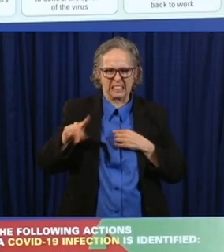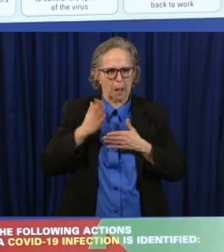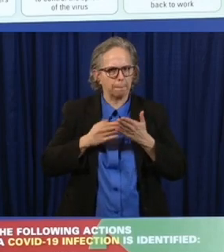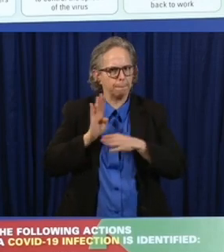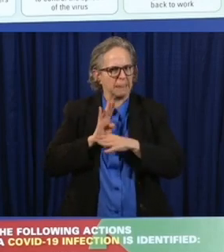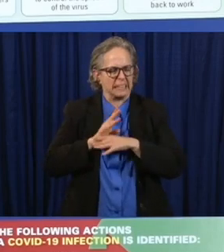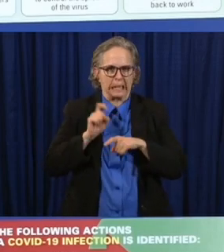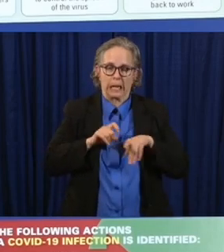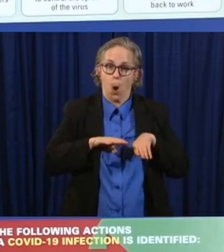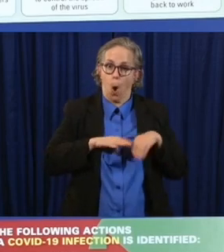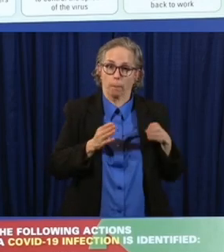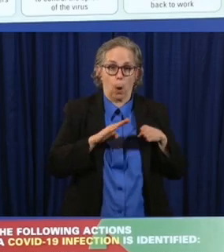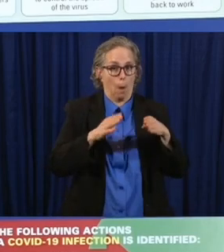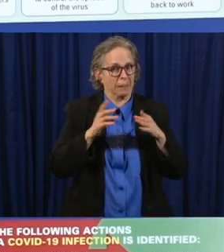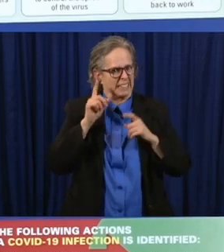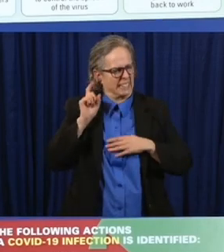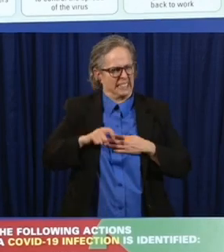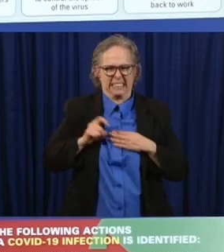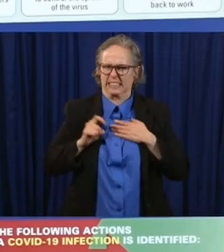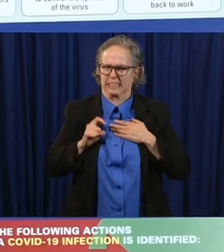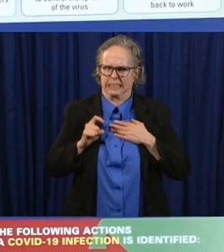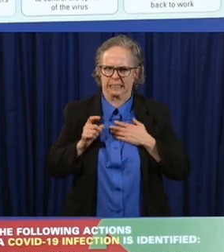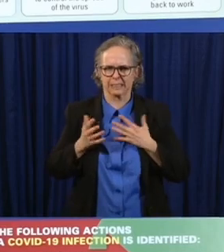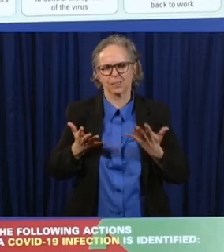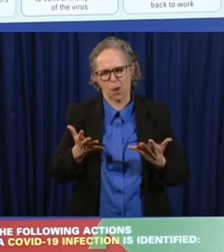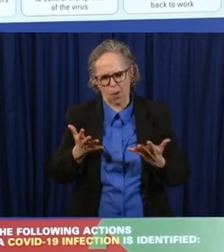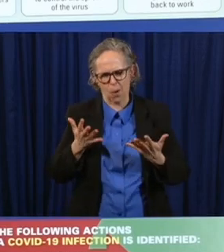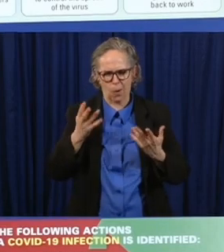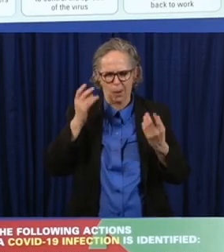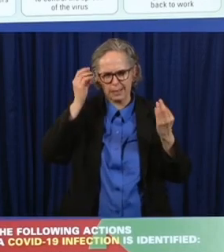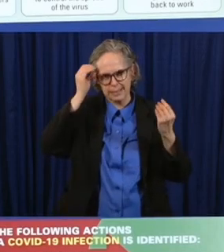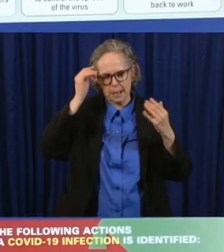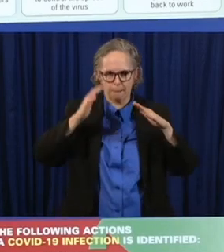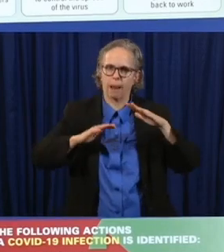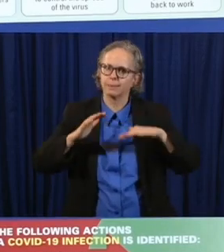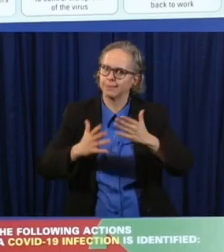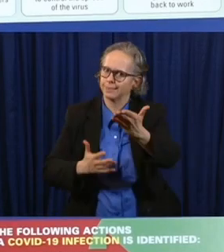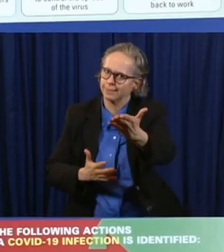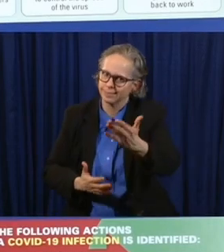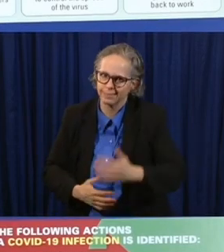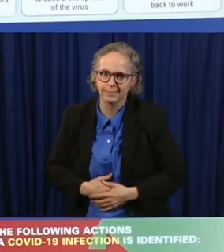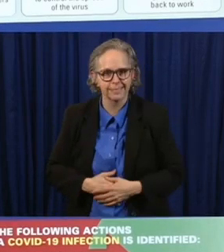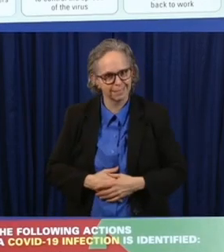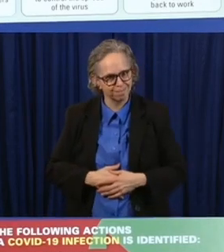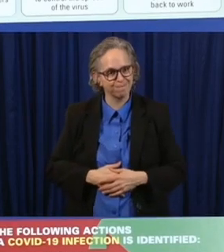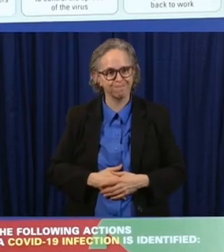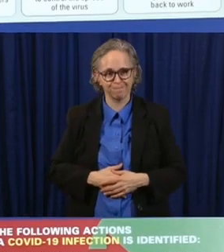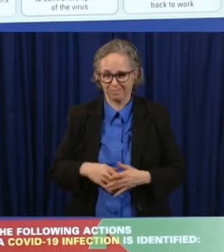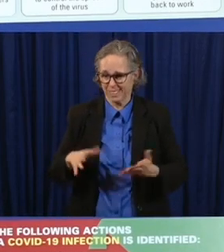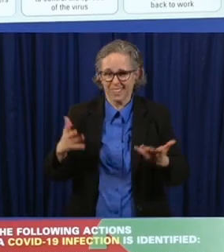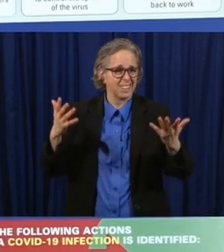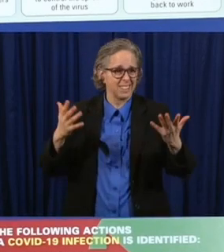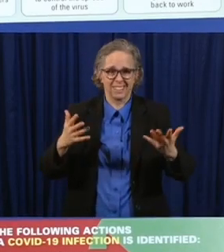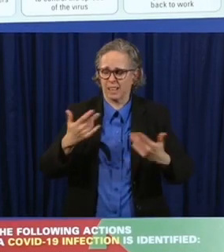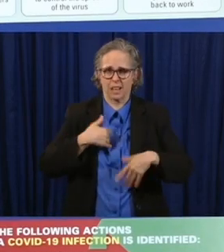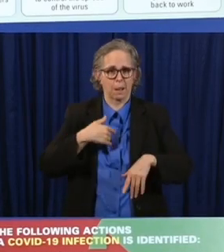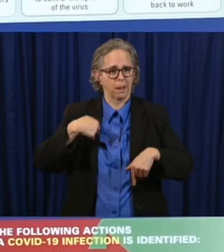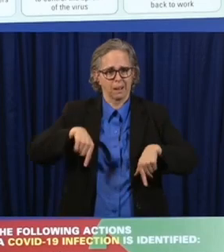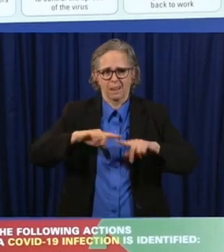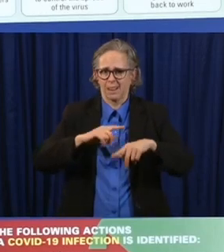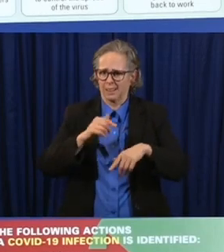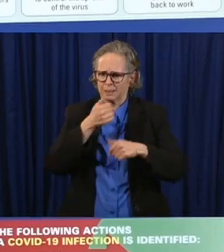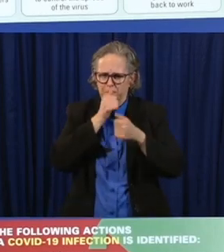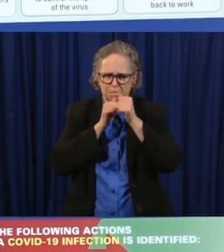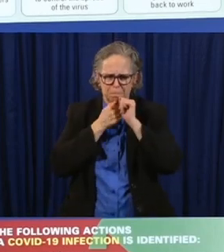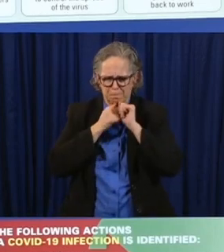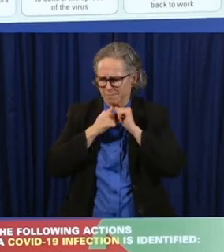start opening up. So it's a balance. It's the balance that we've been dealing with on everything